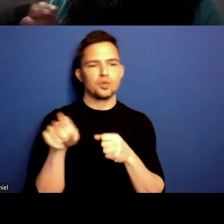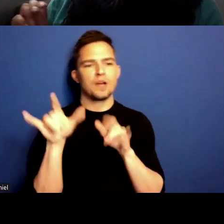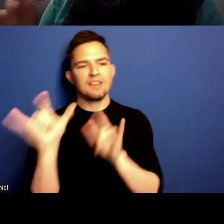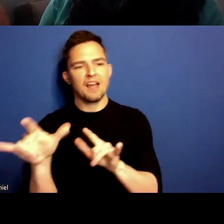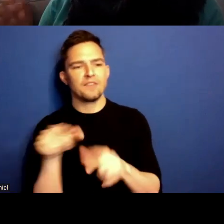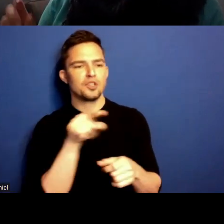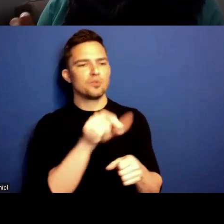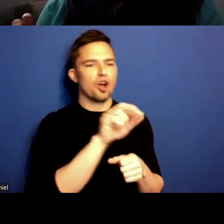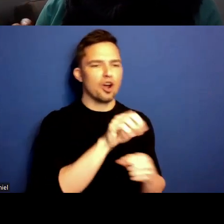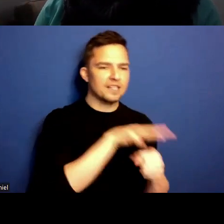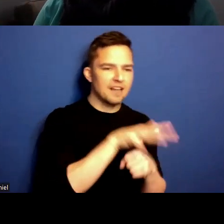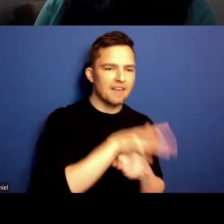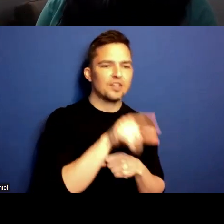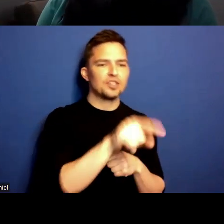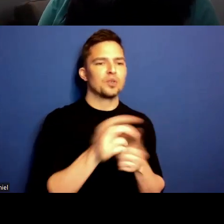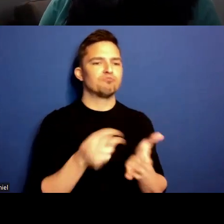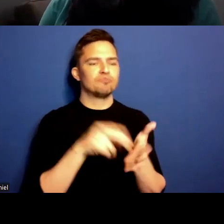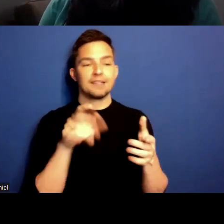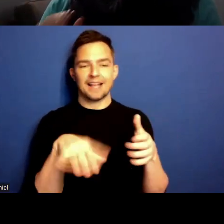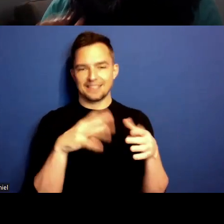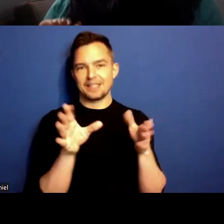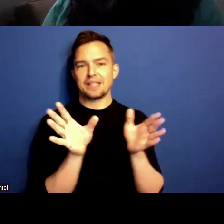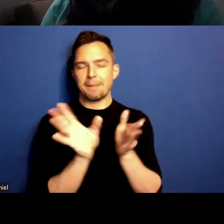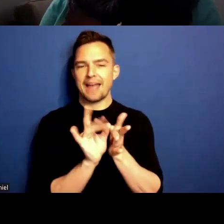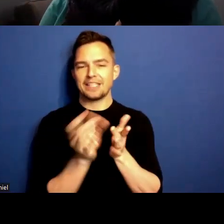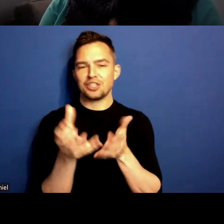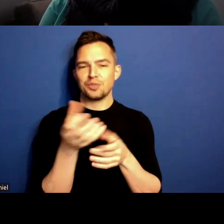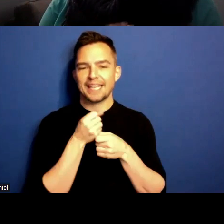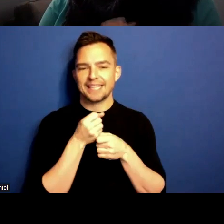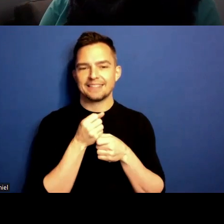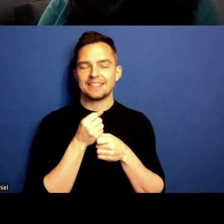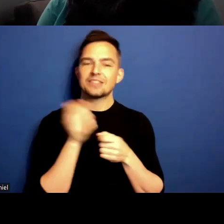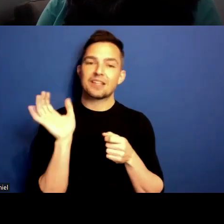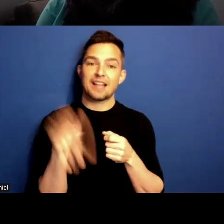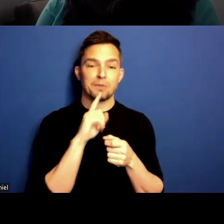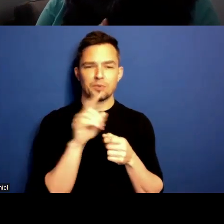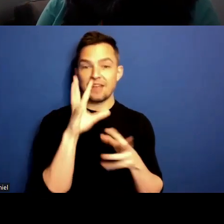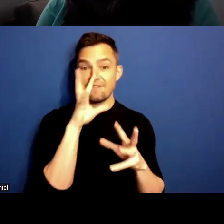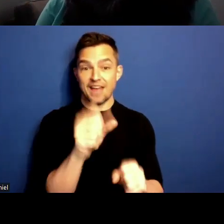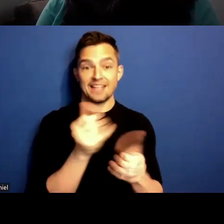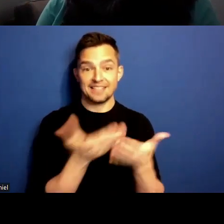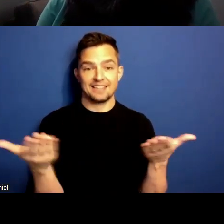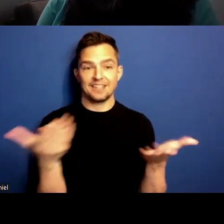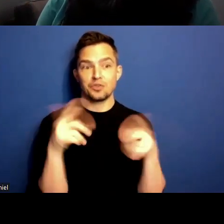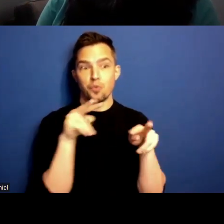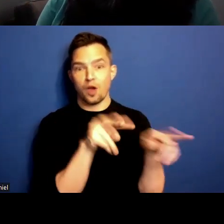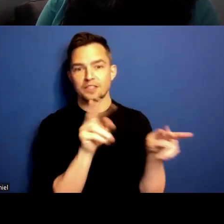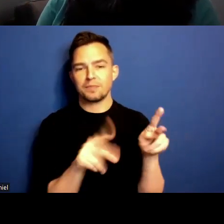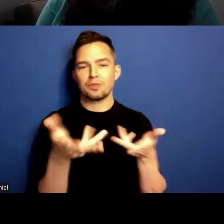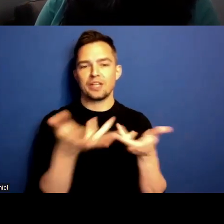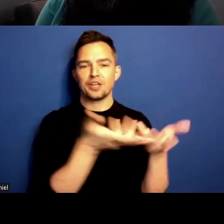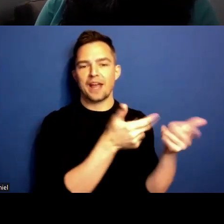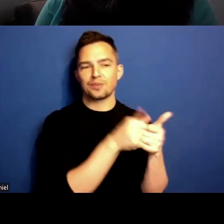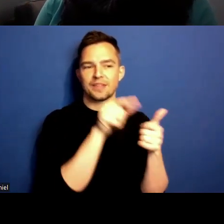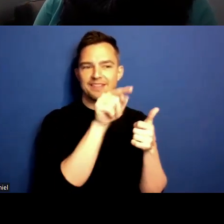enough, that's the magnet that you get. And it has been a fascinating thing to watch people interact with